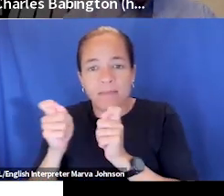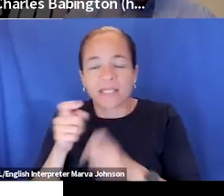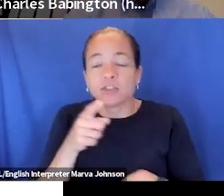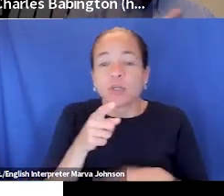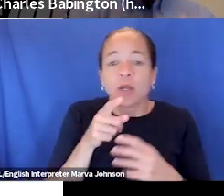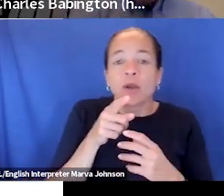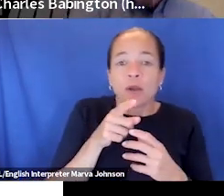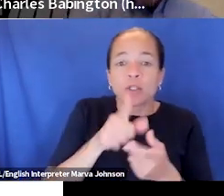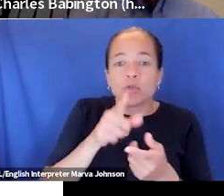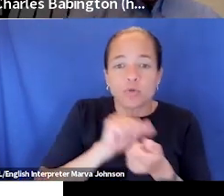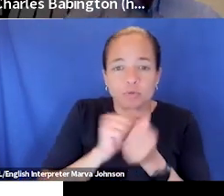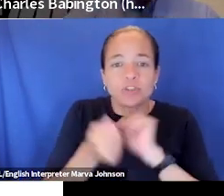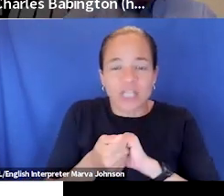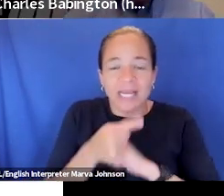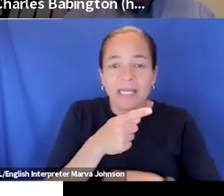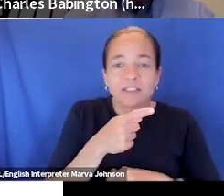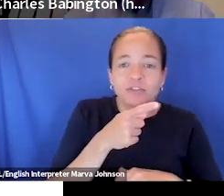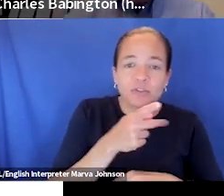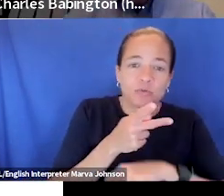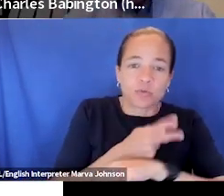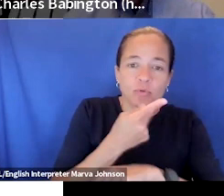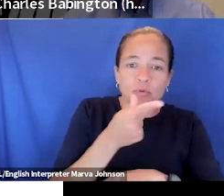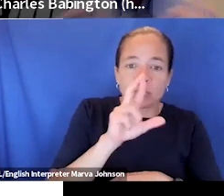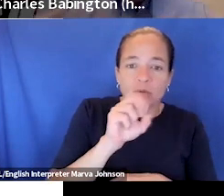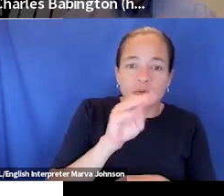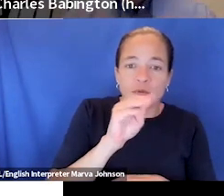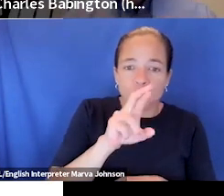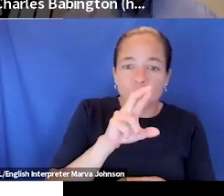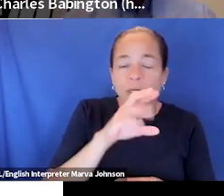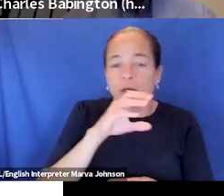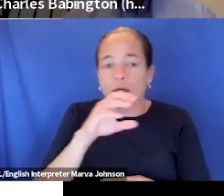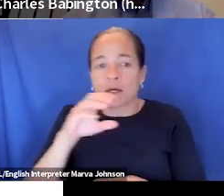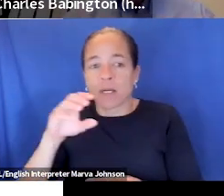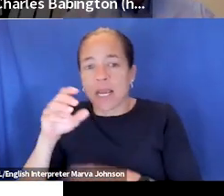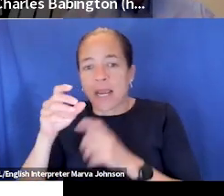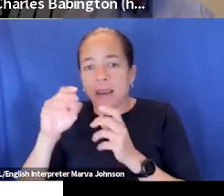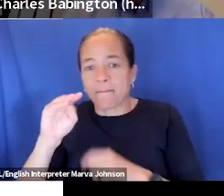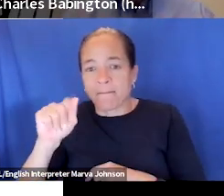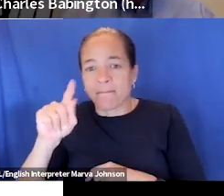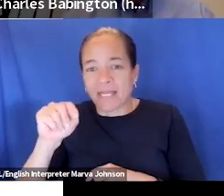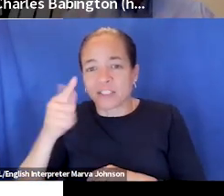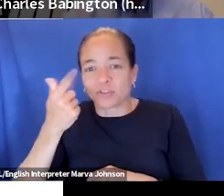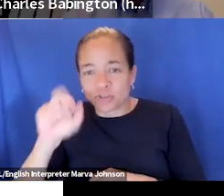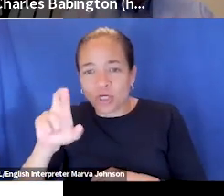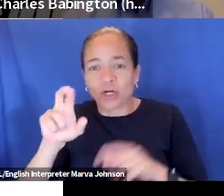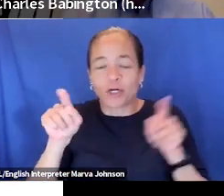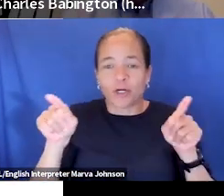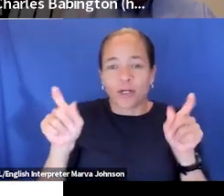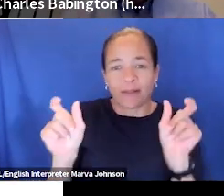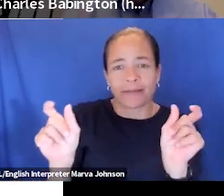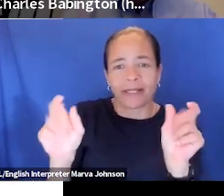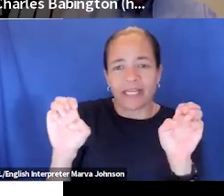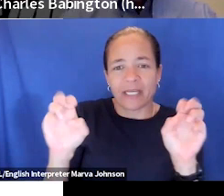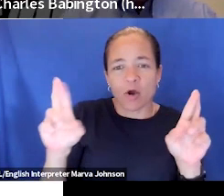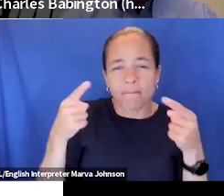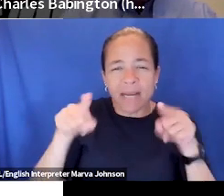managing or groomer and manager, making it parallel, more elegant, easier to read. I think that second sentence,